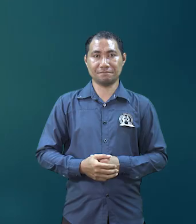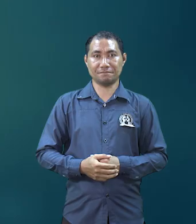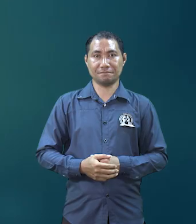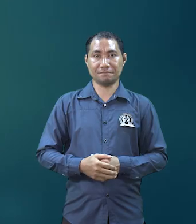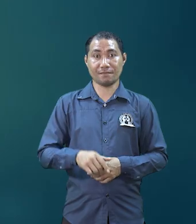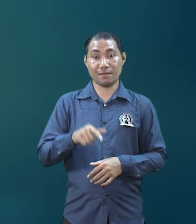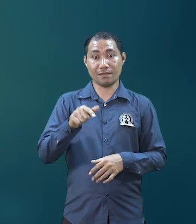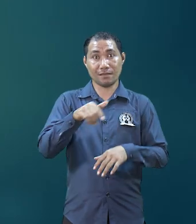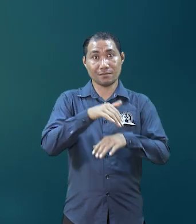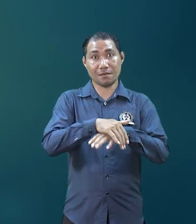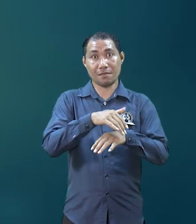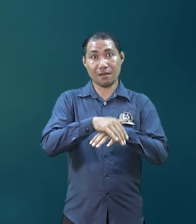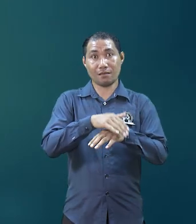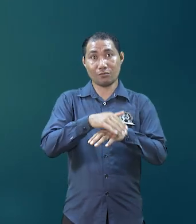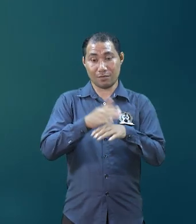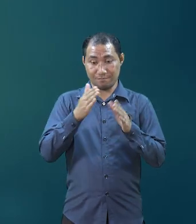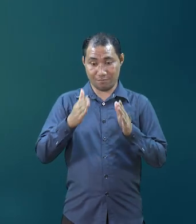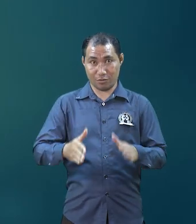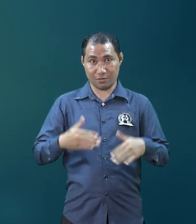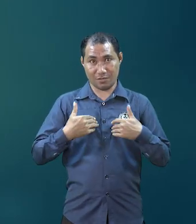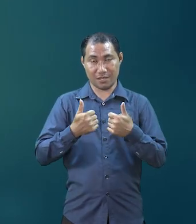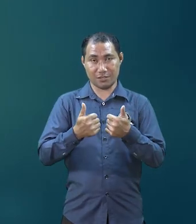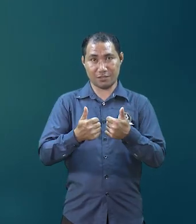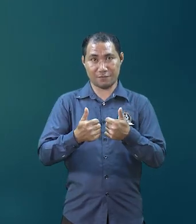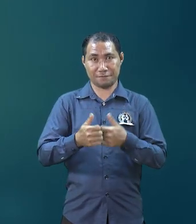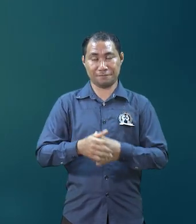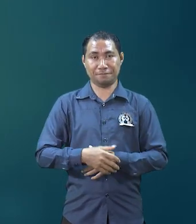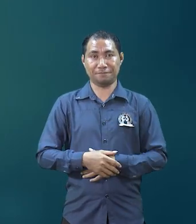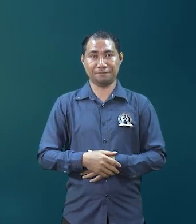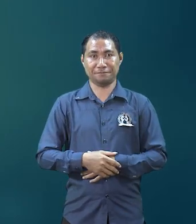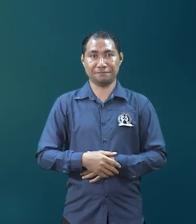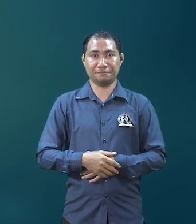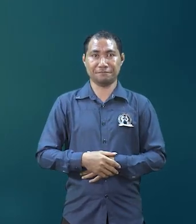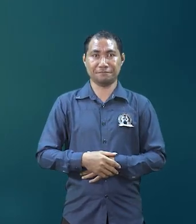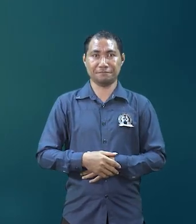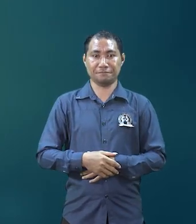And that's about personal hygiene.